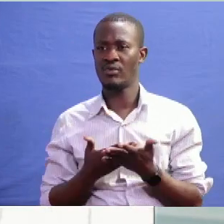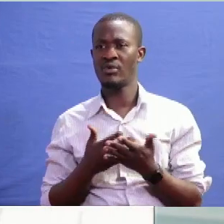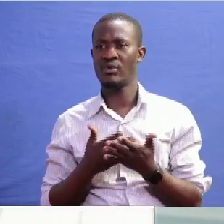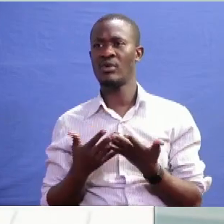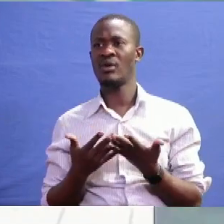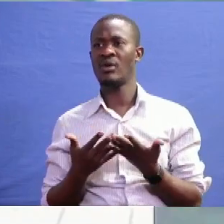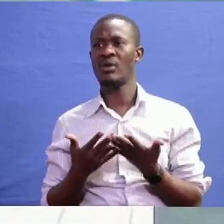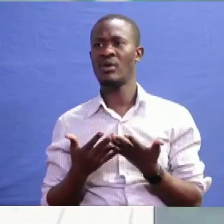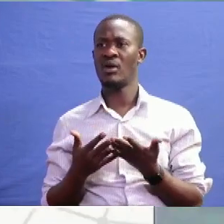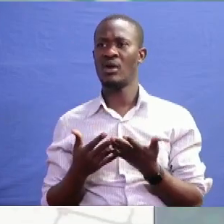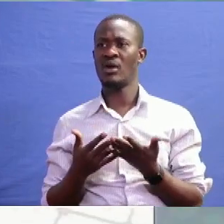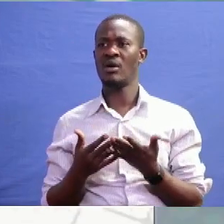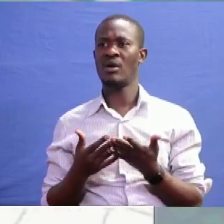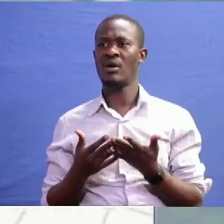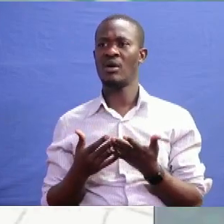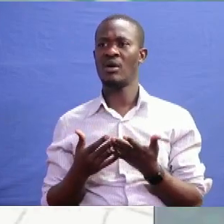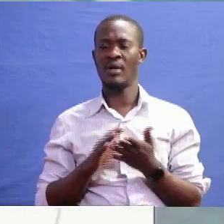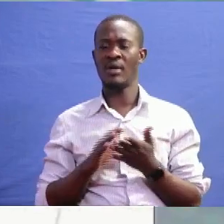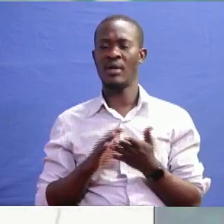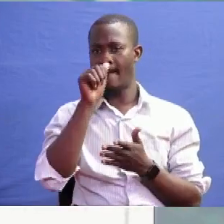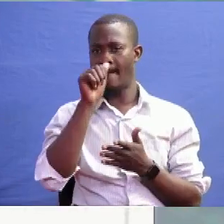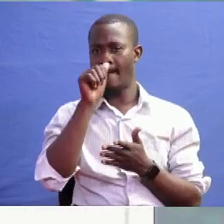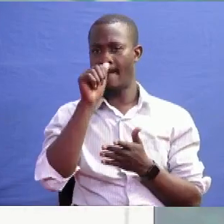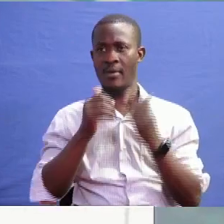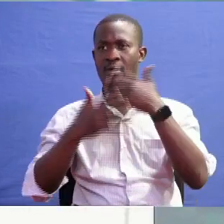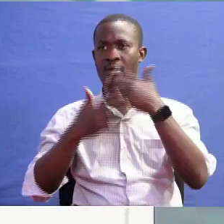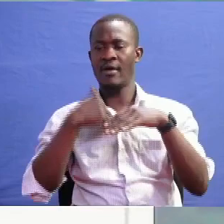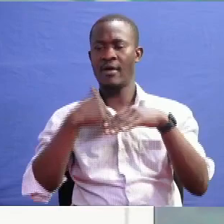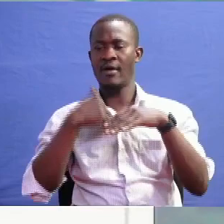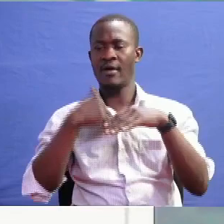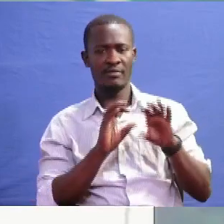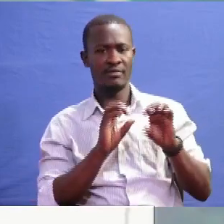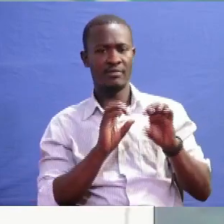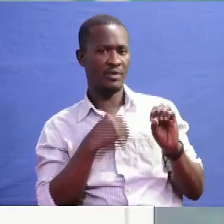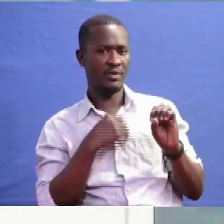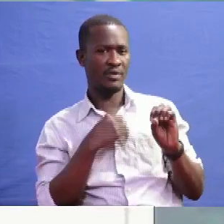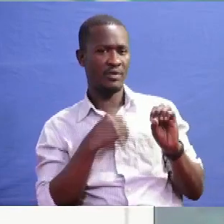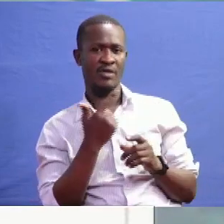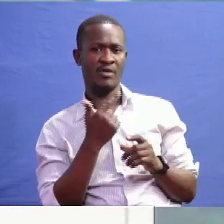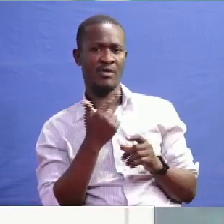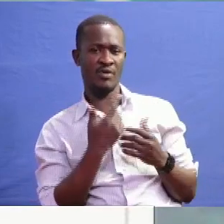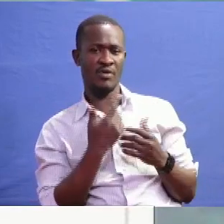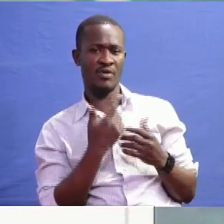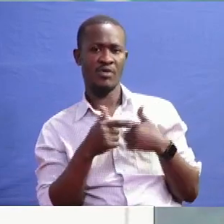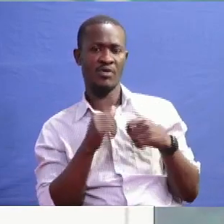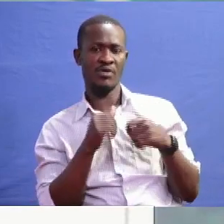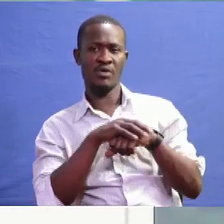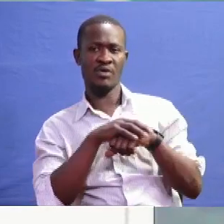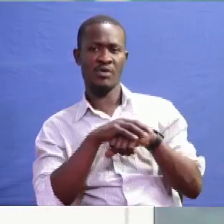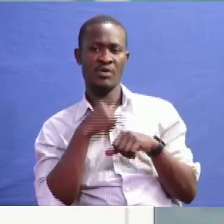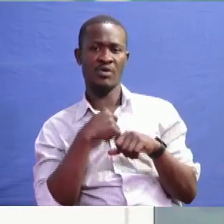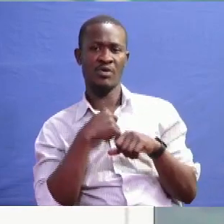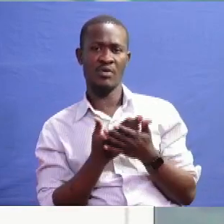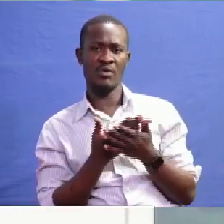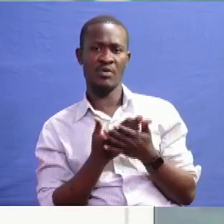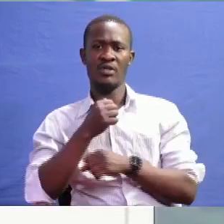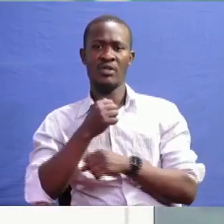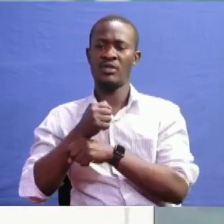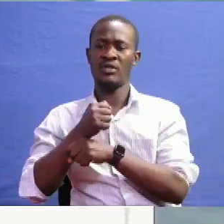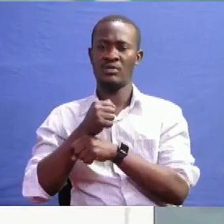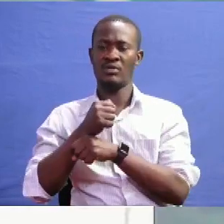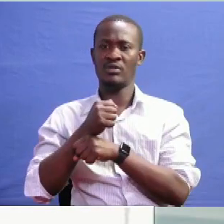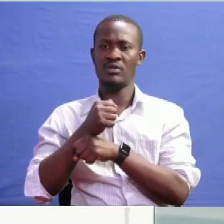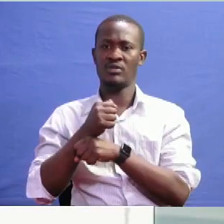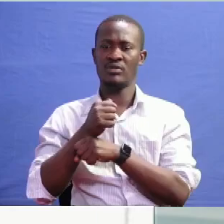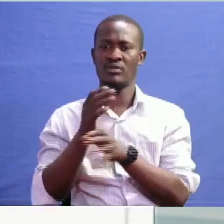to tackle... private universities have not been left out. All right. The only thing that they're not going to get is the scholarship. The scholarship.